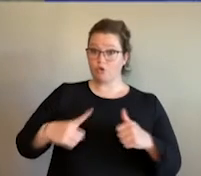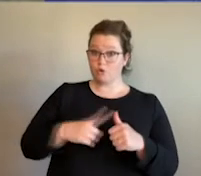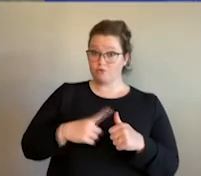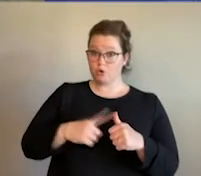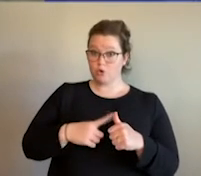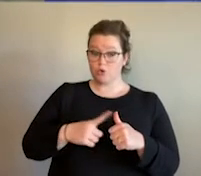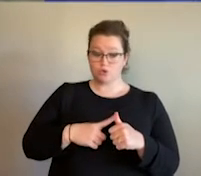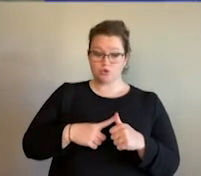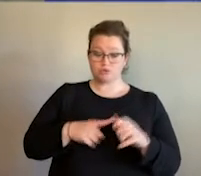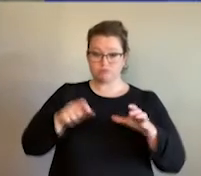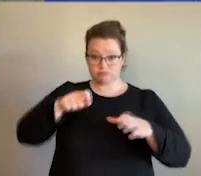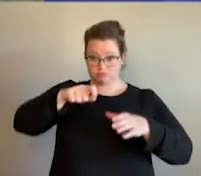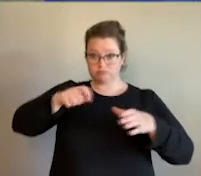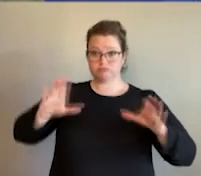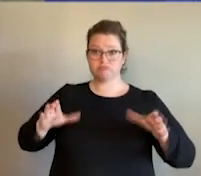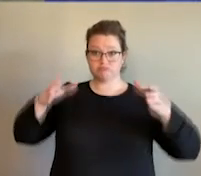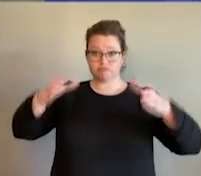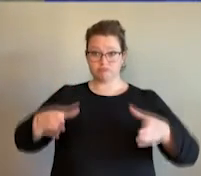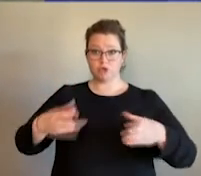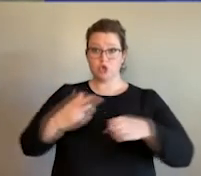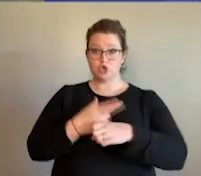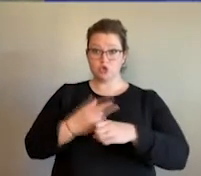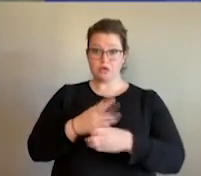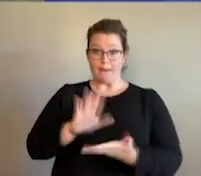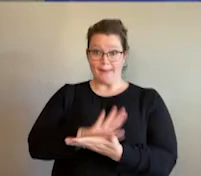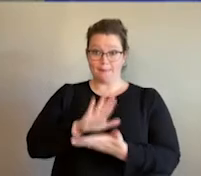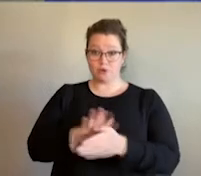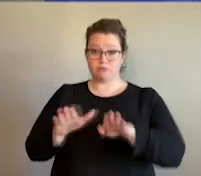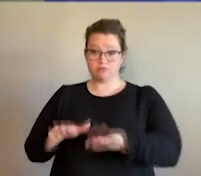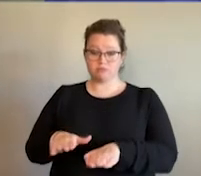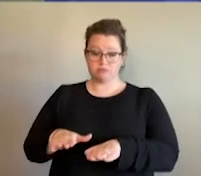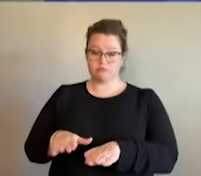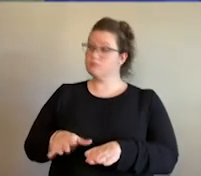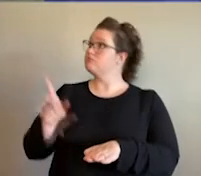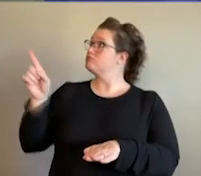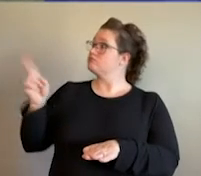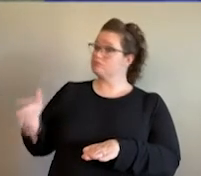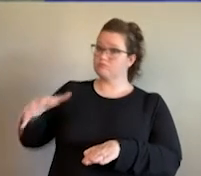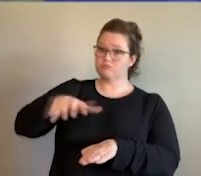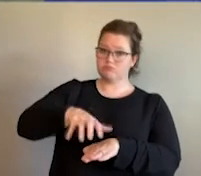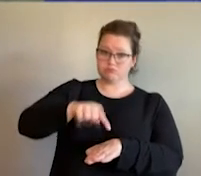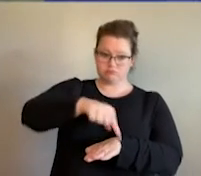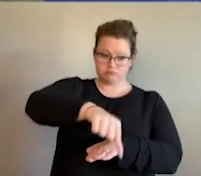First, trace your circle onto the piece of paper.